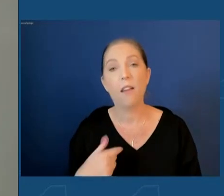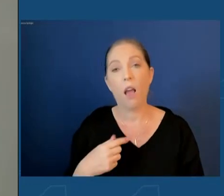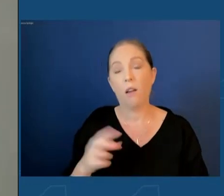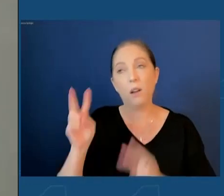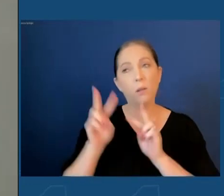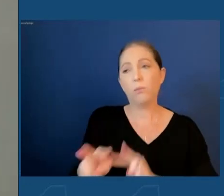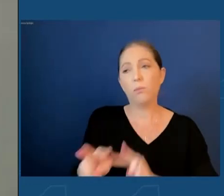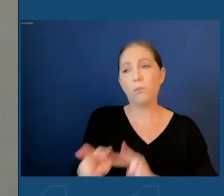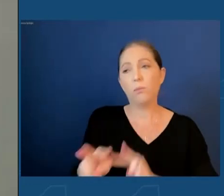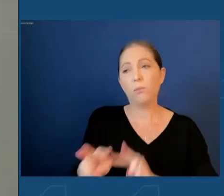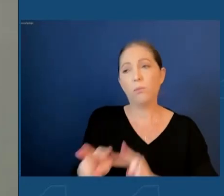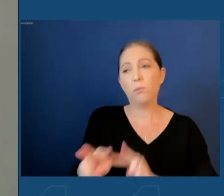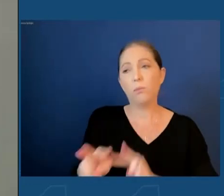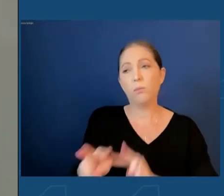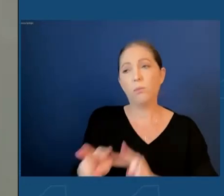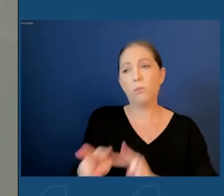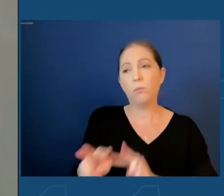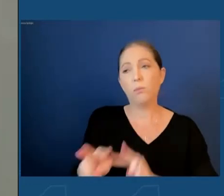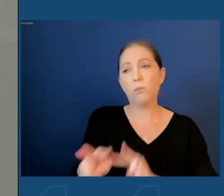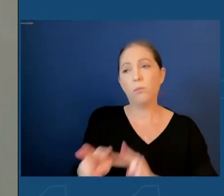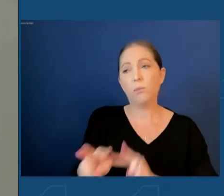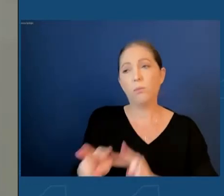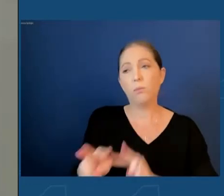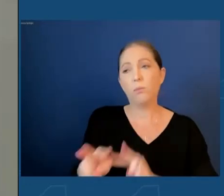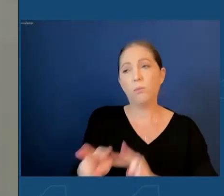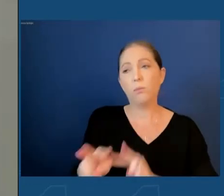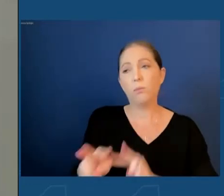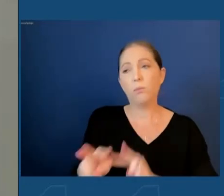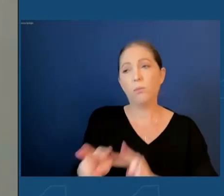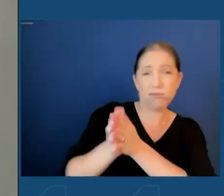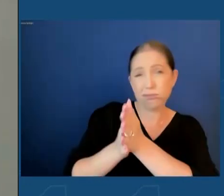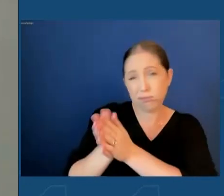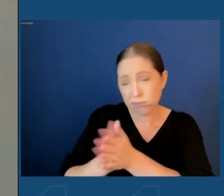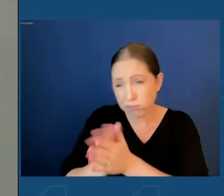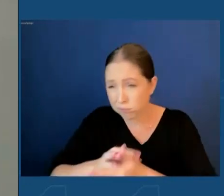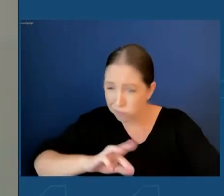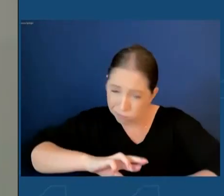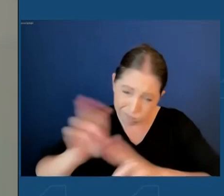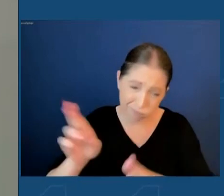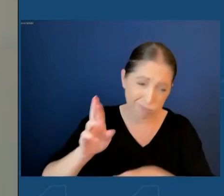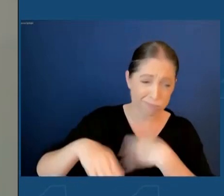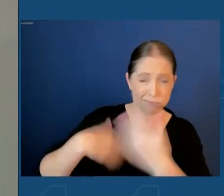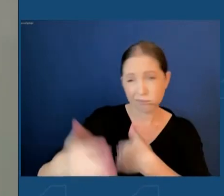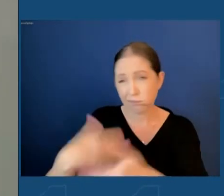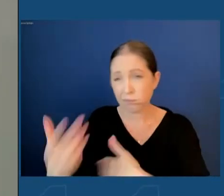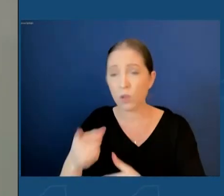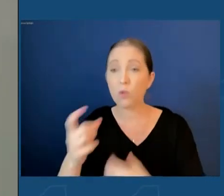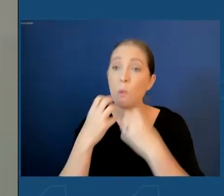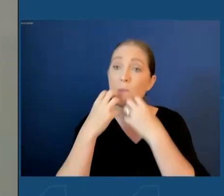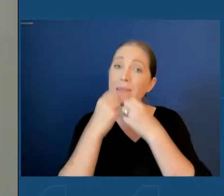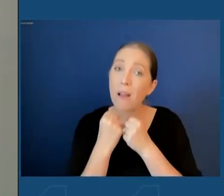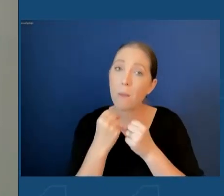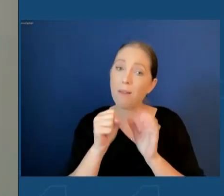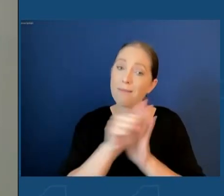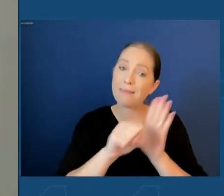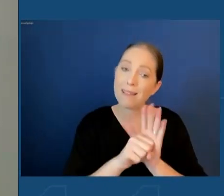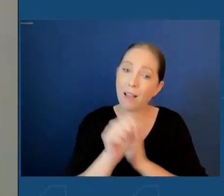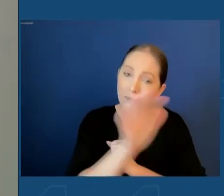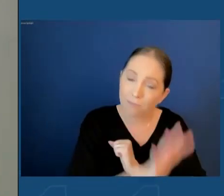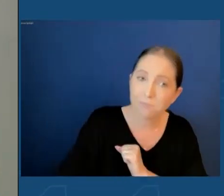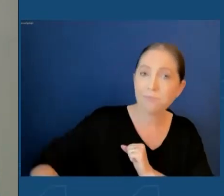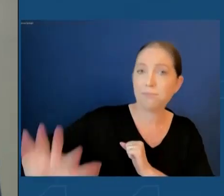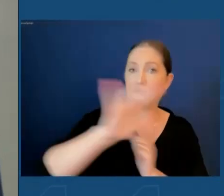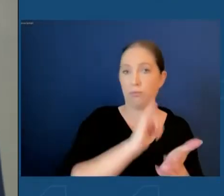been doing since you've been governor, hitting the ground running, and caring about the whole state of New York, from Clinton